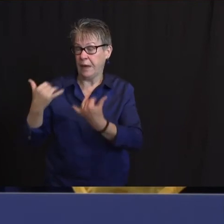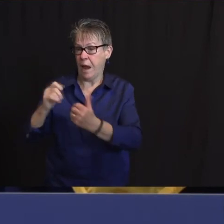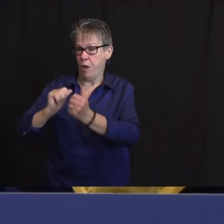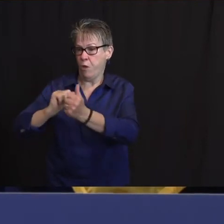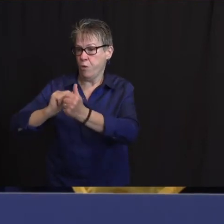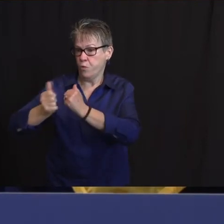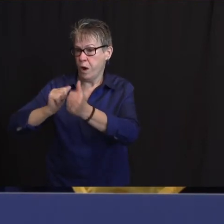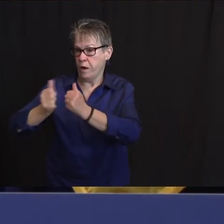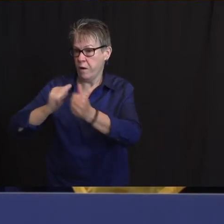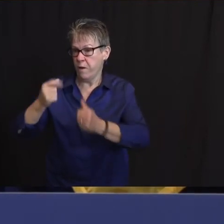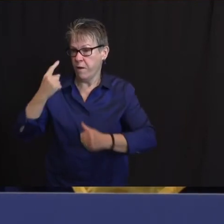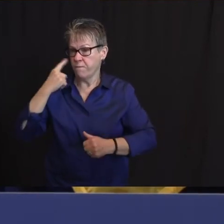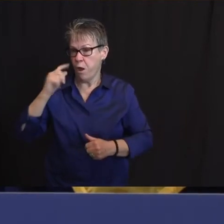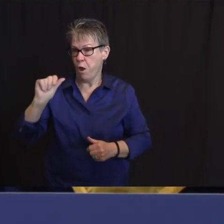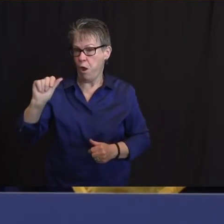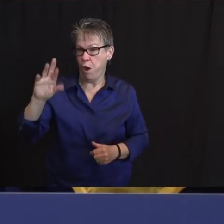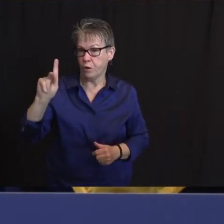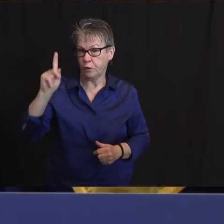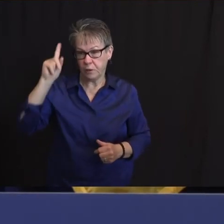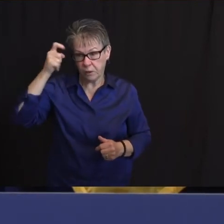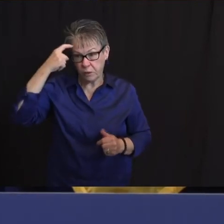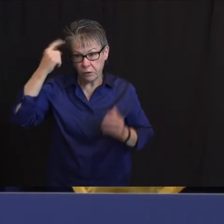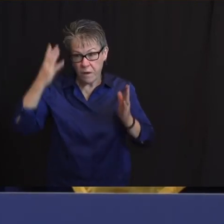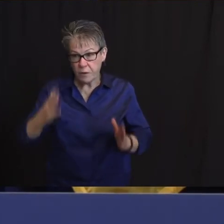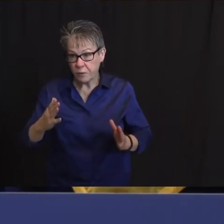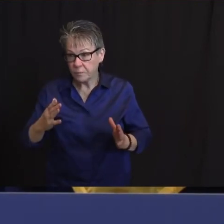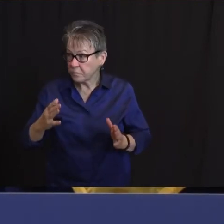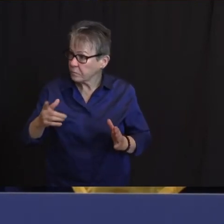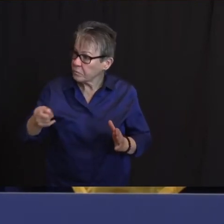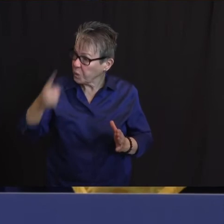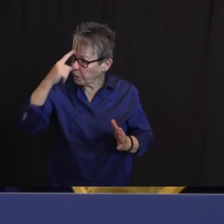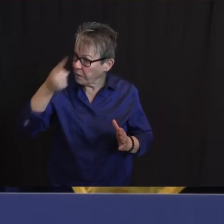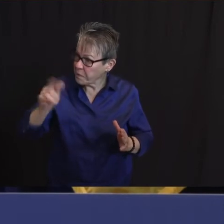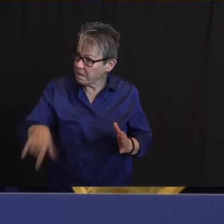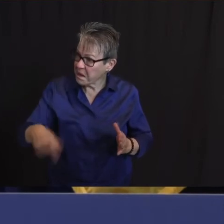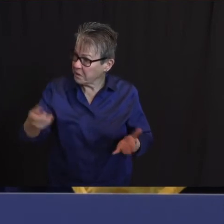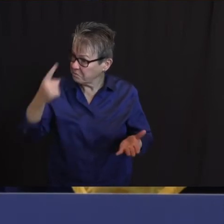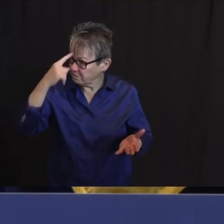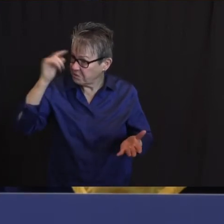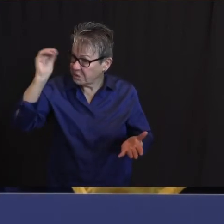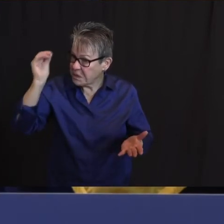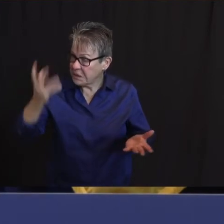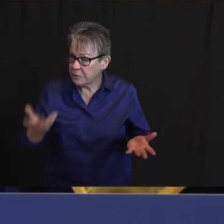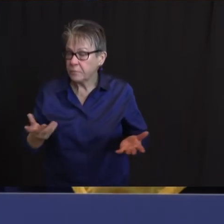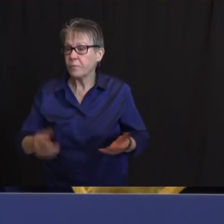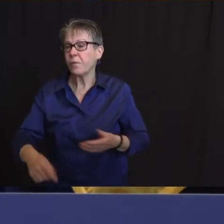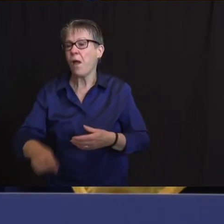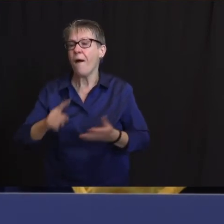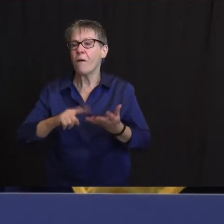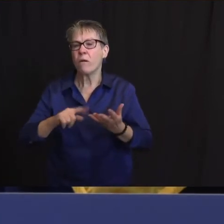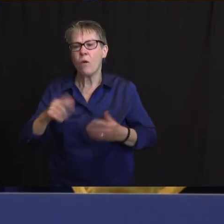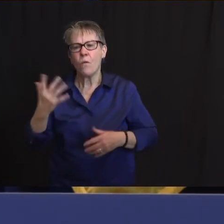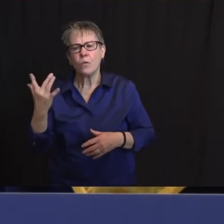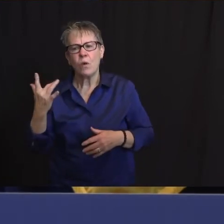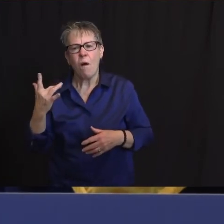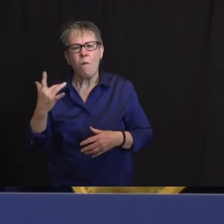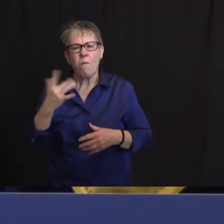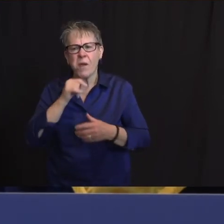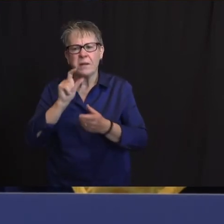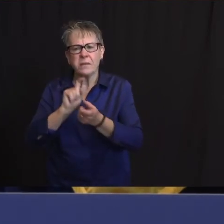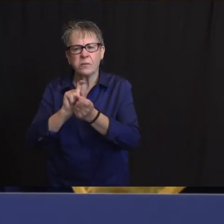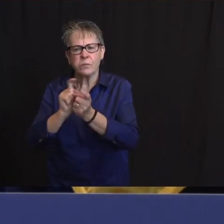at Politico, who asks, why weren't changes to the Department of Health's Cali report